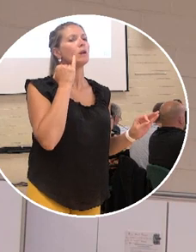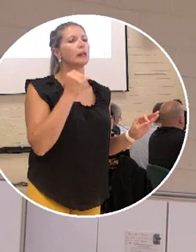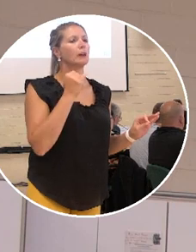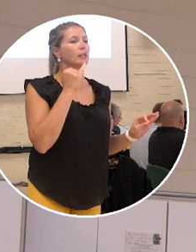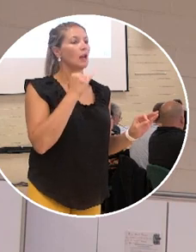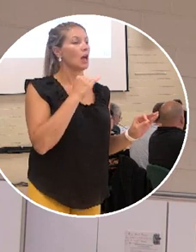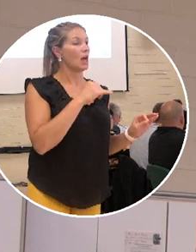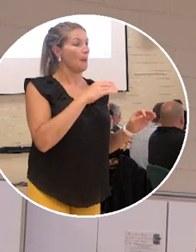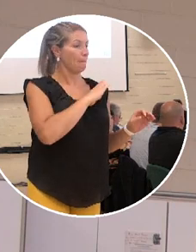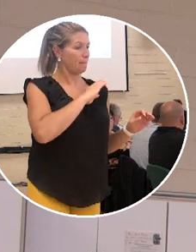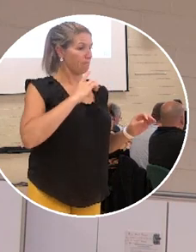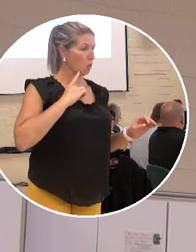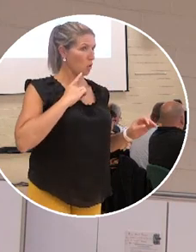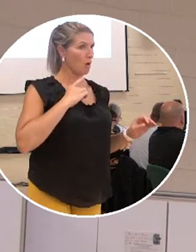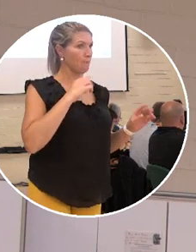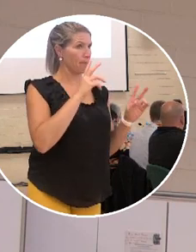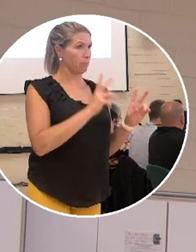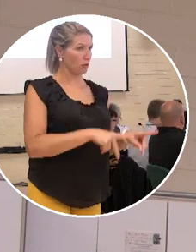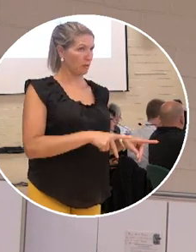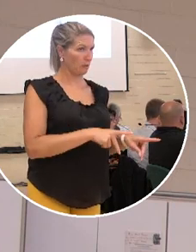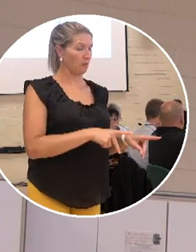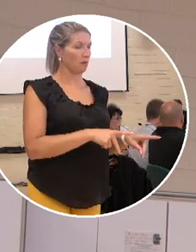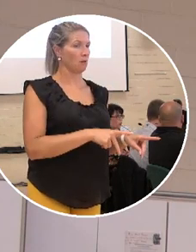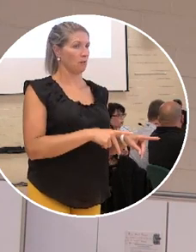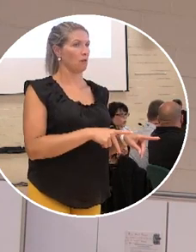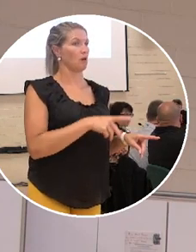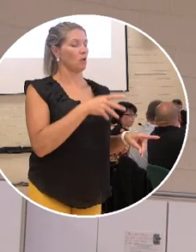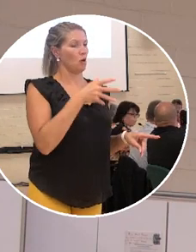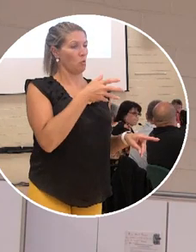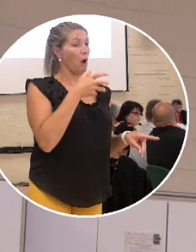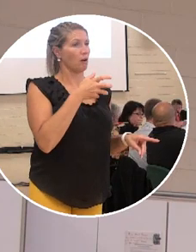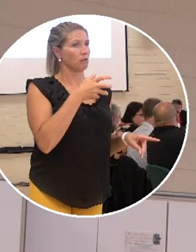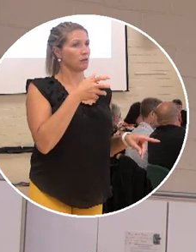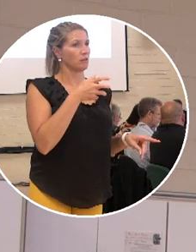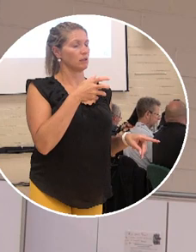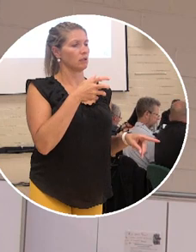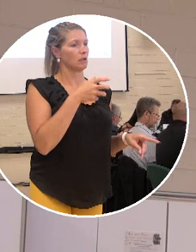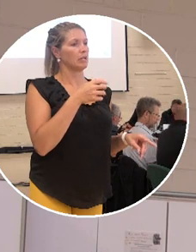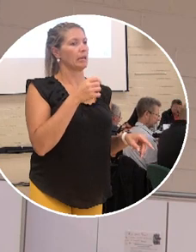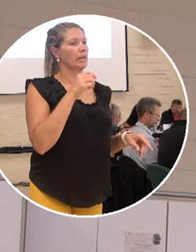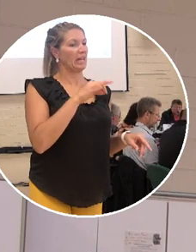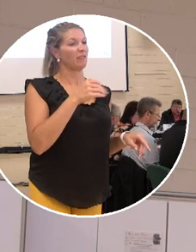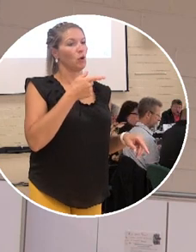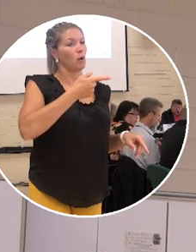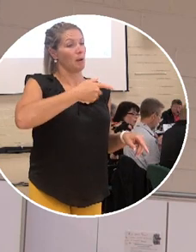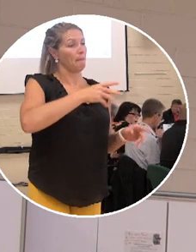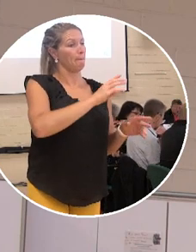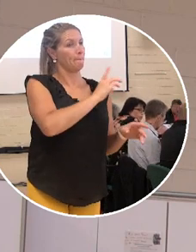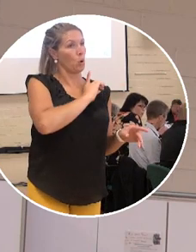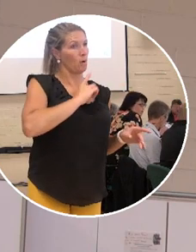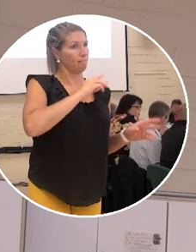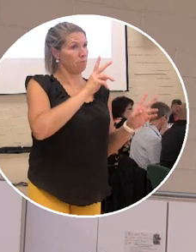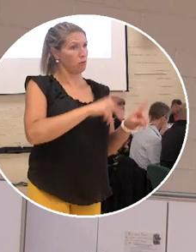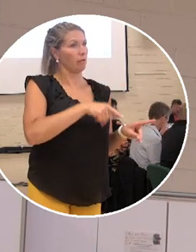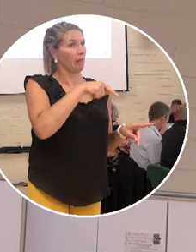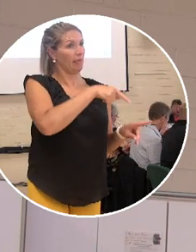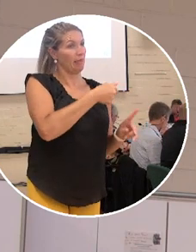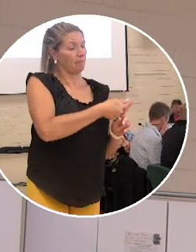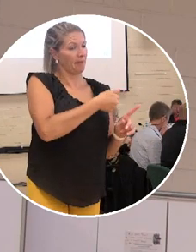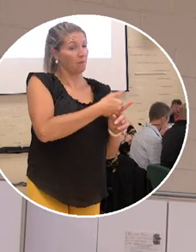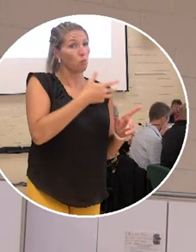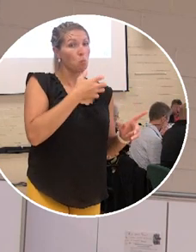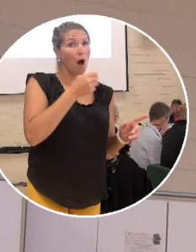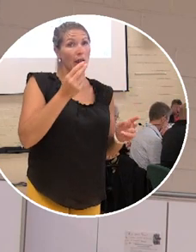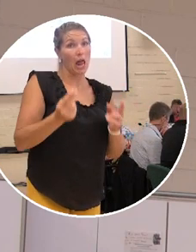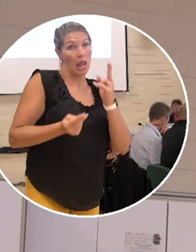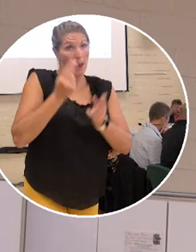nominated. So here's how it would now read, that the Programs and Human Resources Committee recommend to the board that once a trustee is